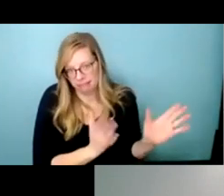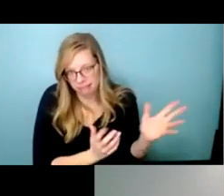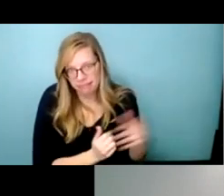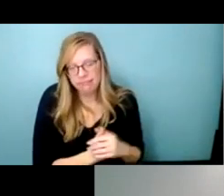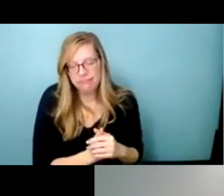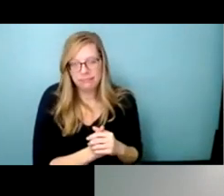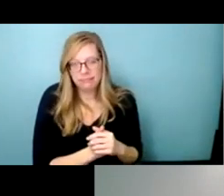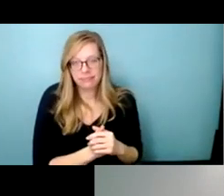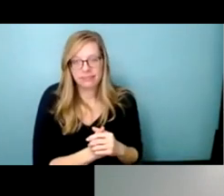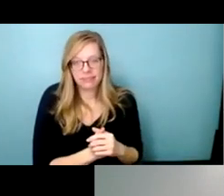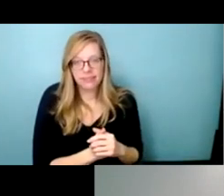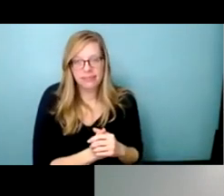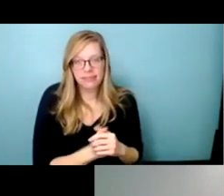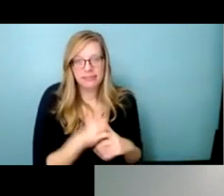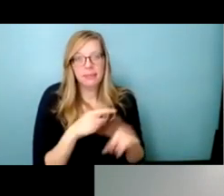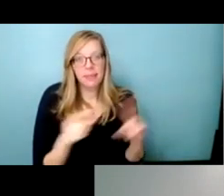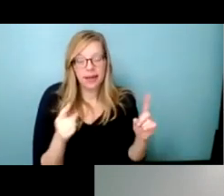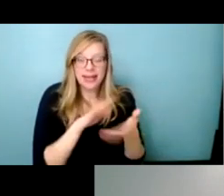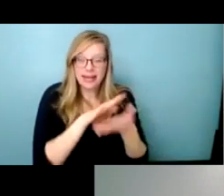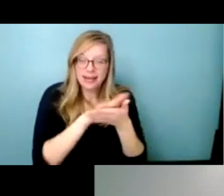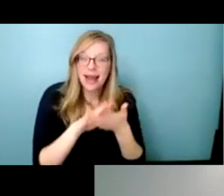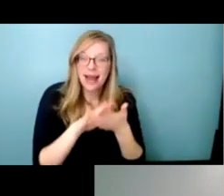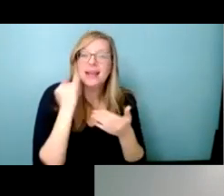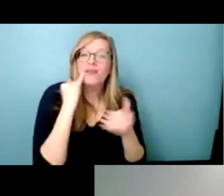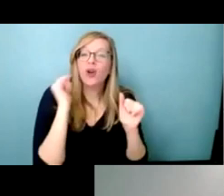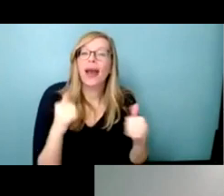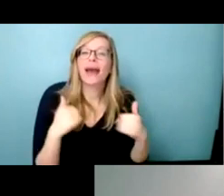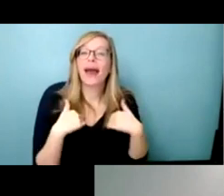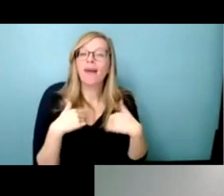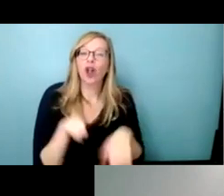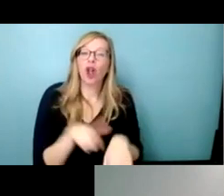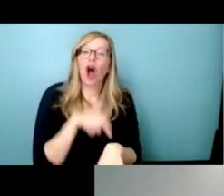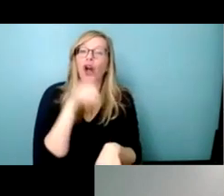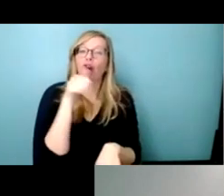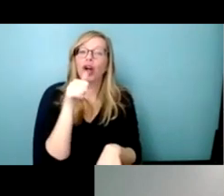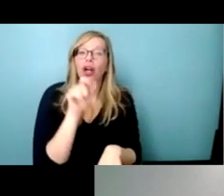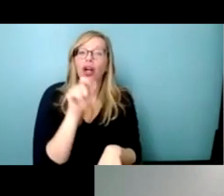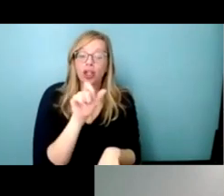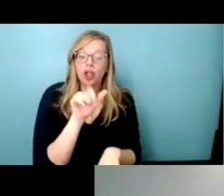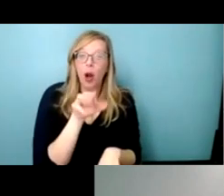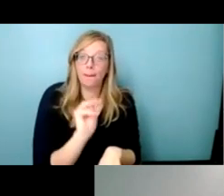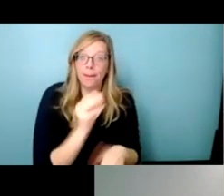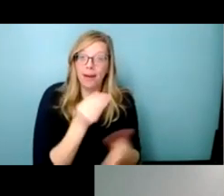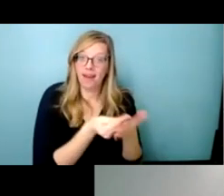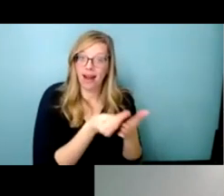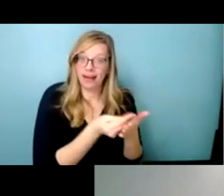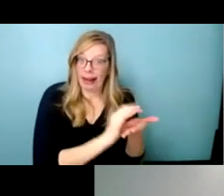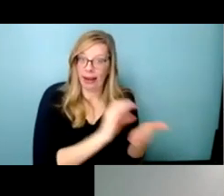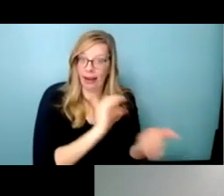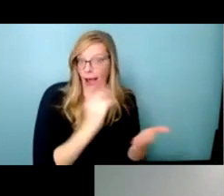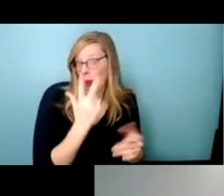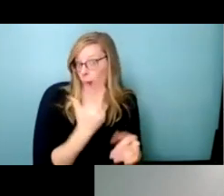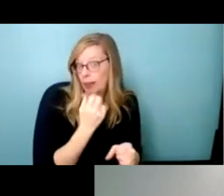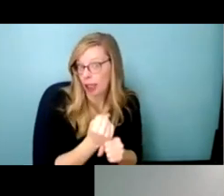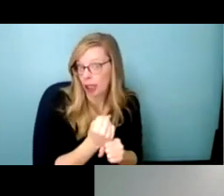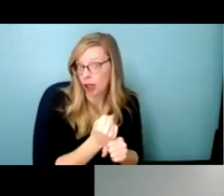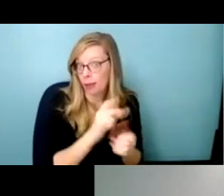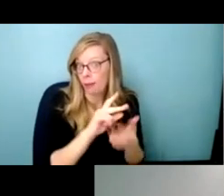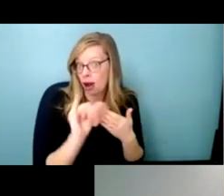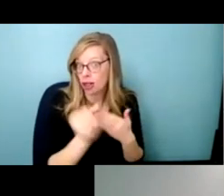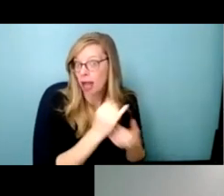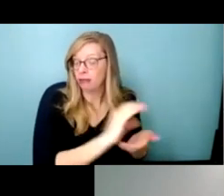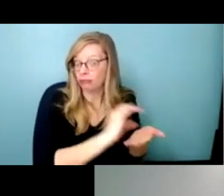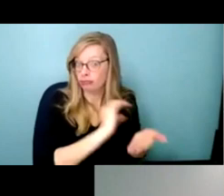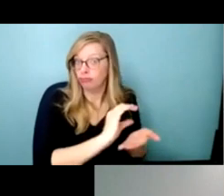have sort of longer term funding available, like 3-year projects. The federal government is